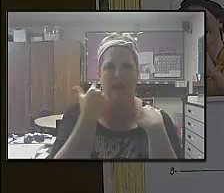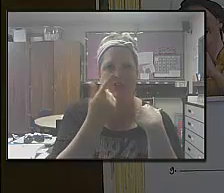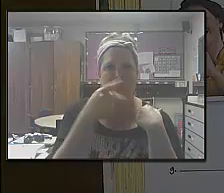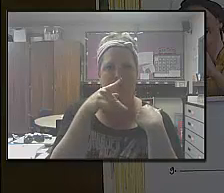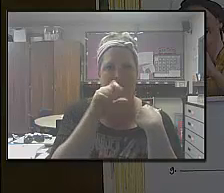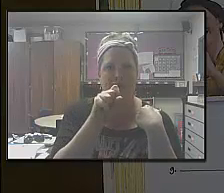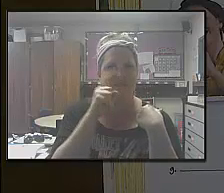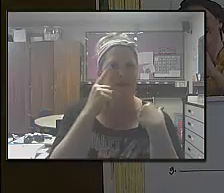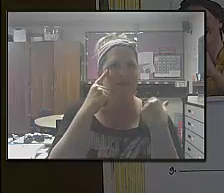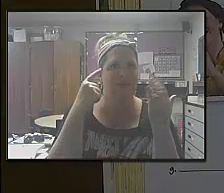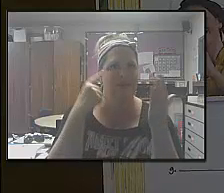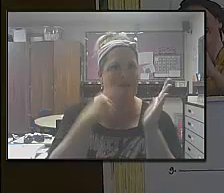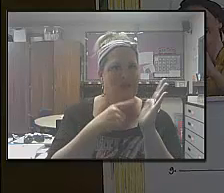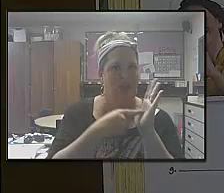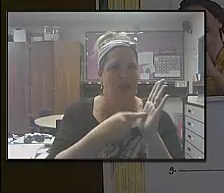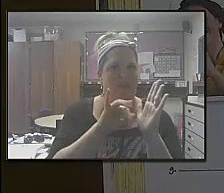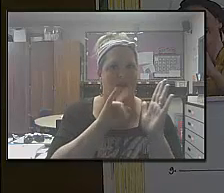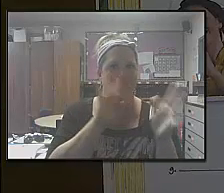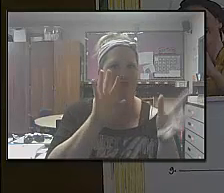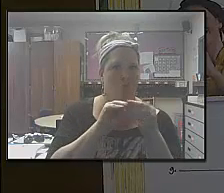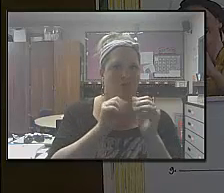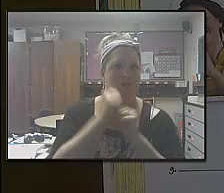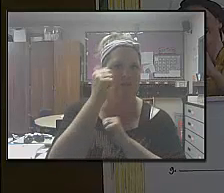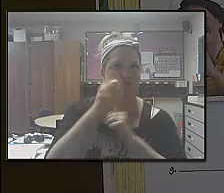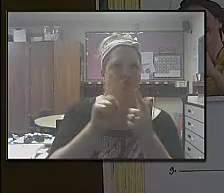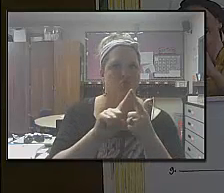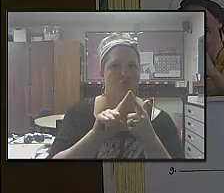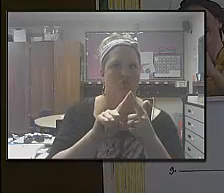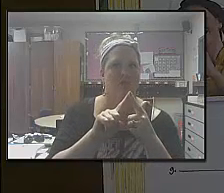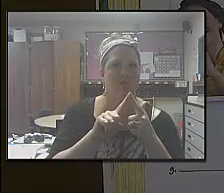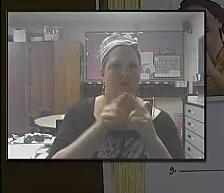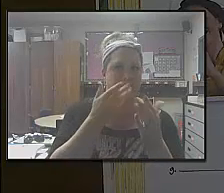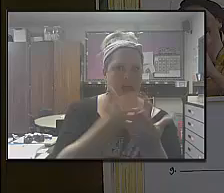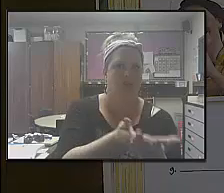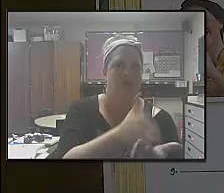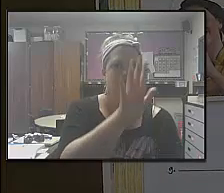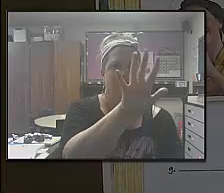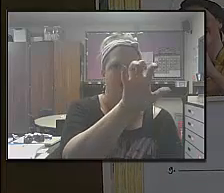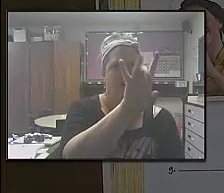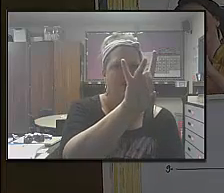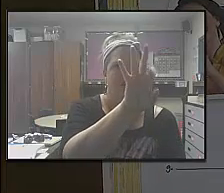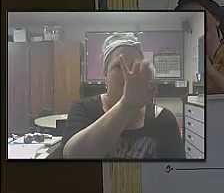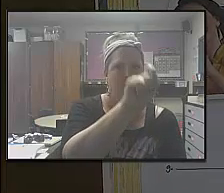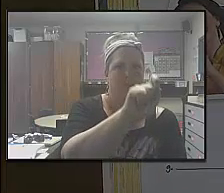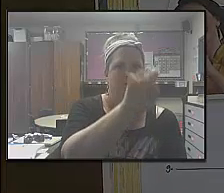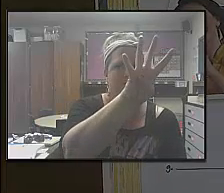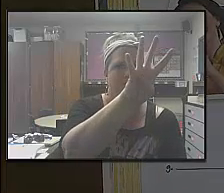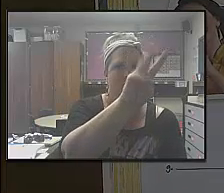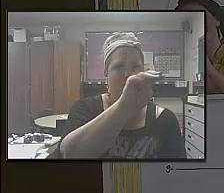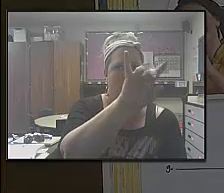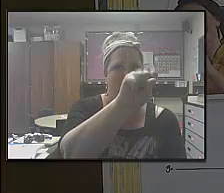his GPS indicated that the total distance to his destination is